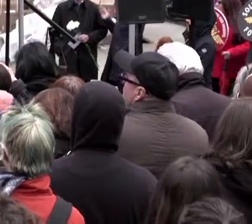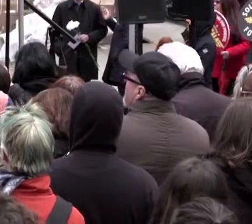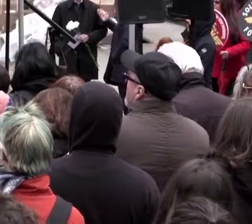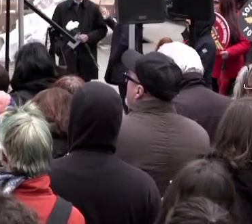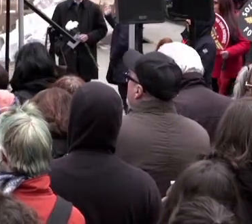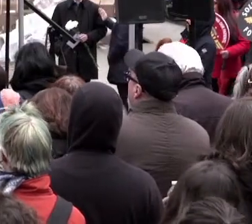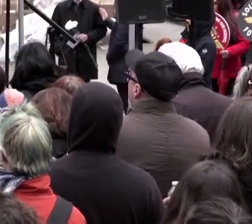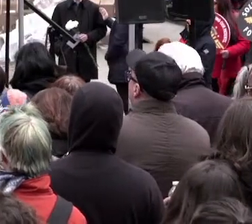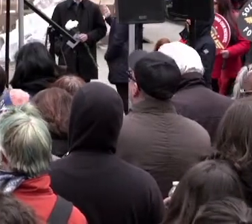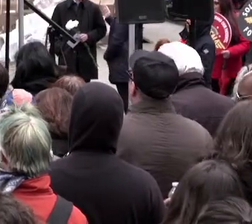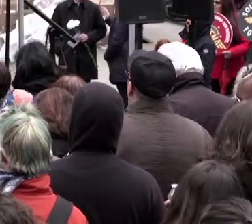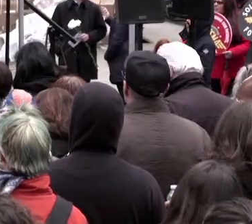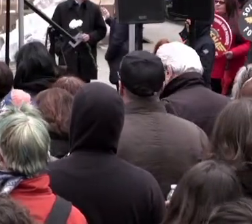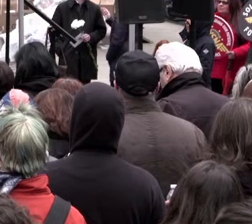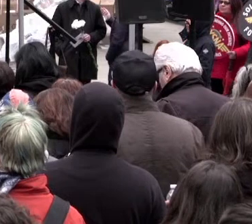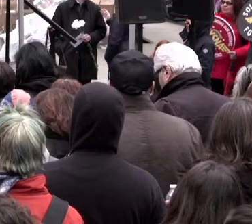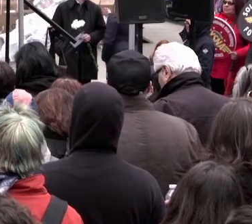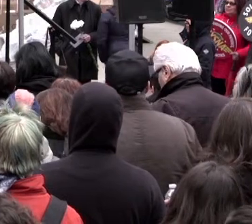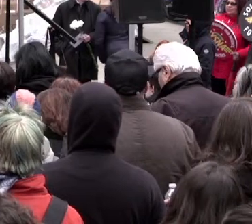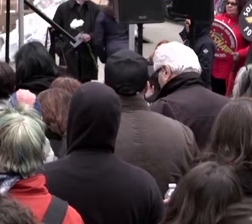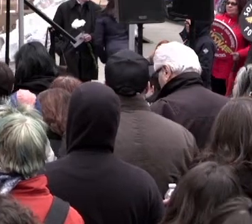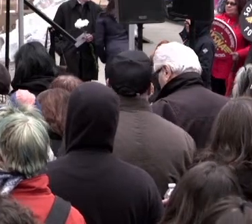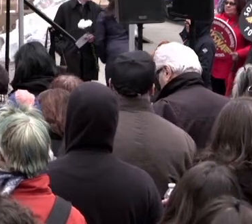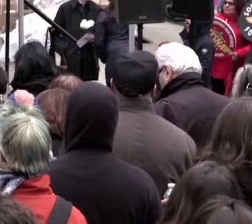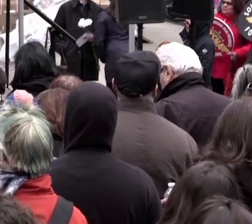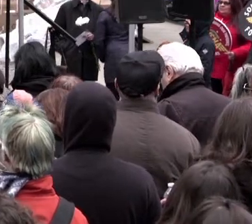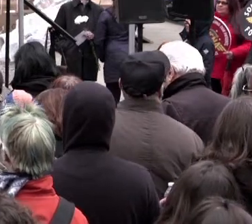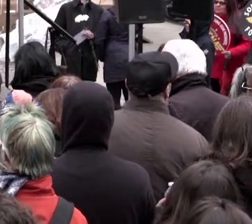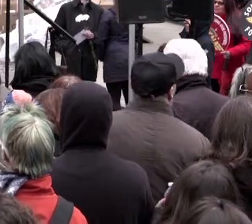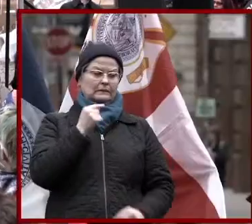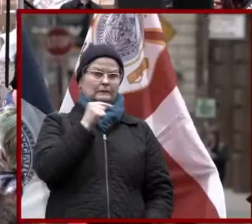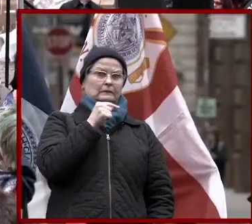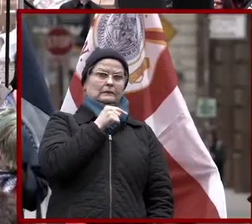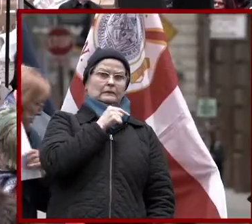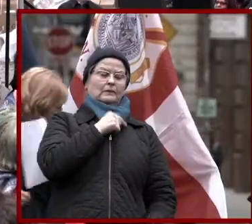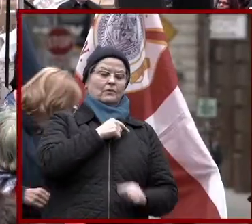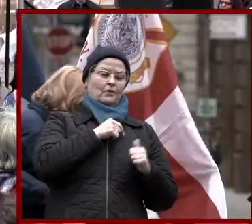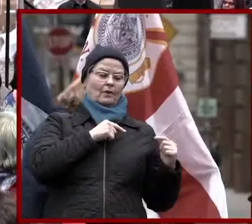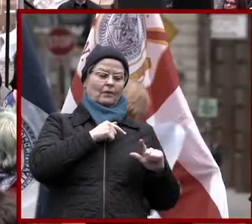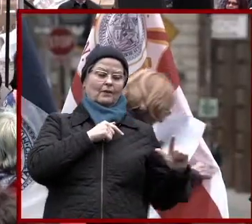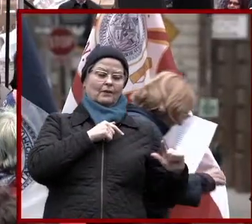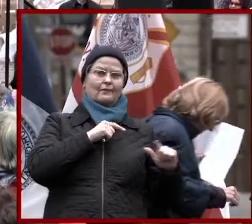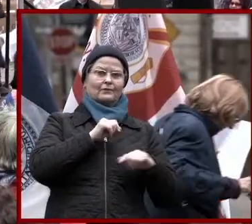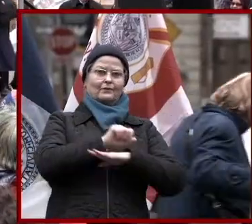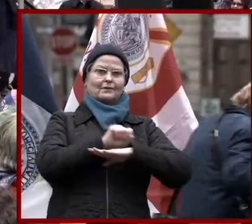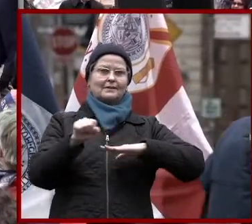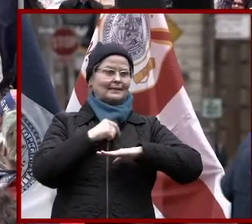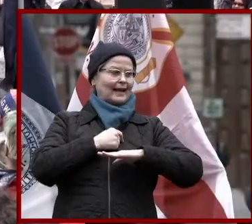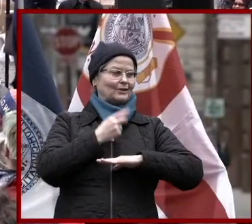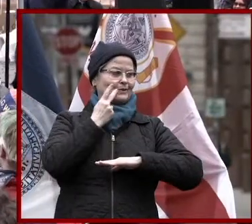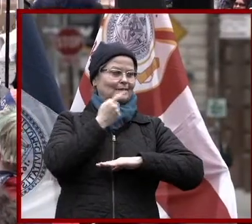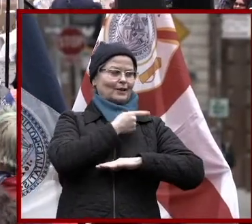Anybody who's speaking, please come over to this side and see me.